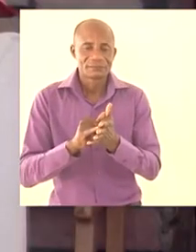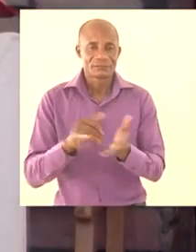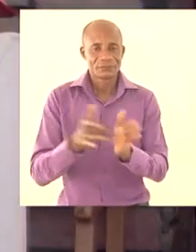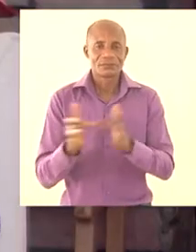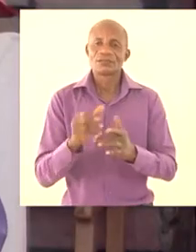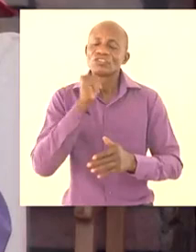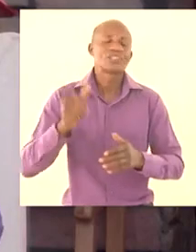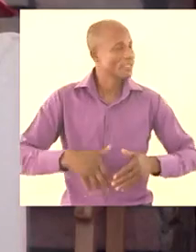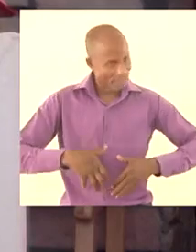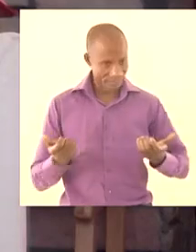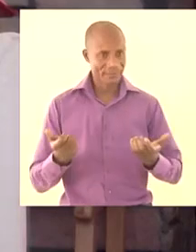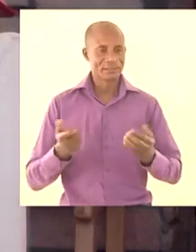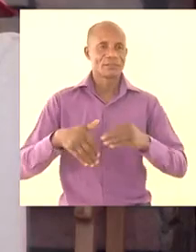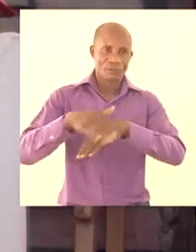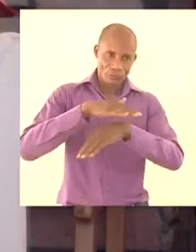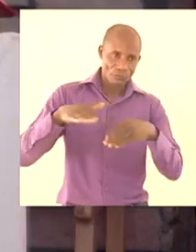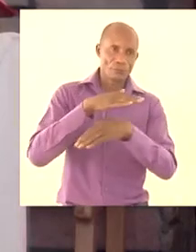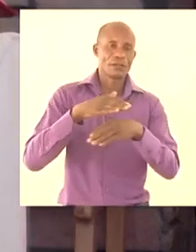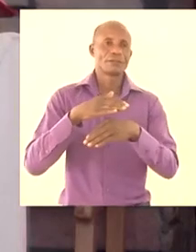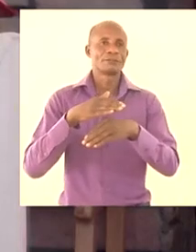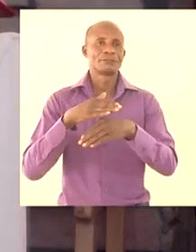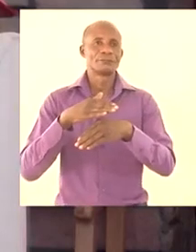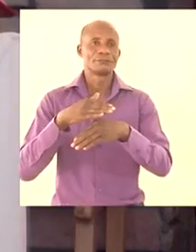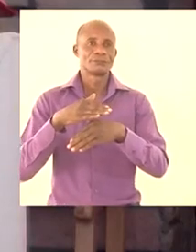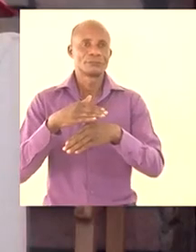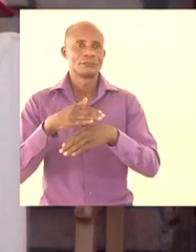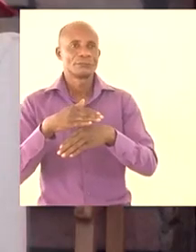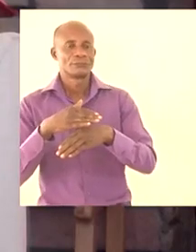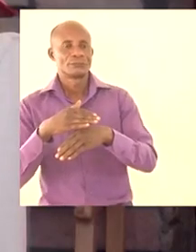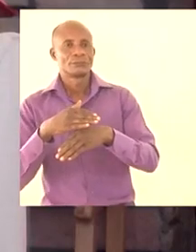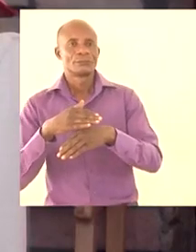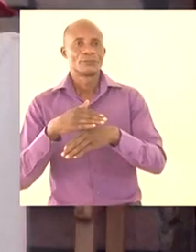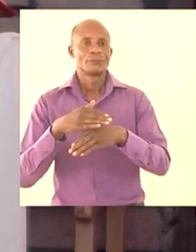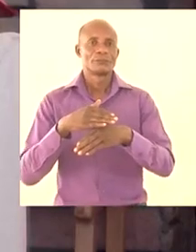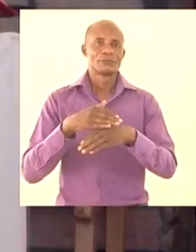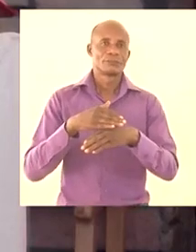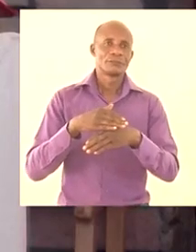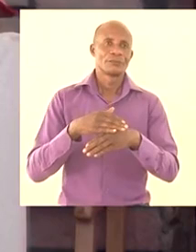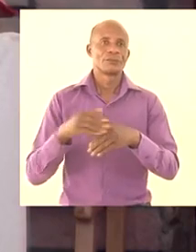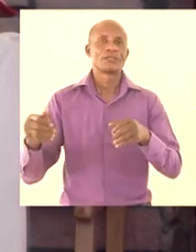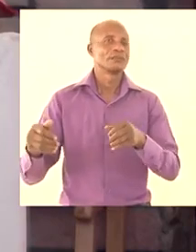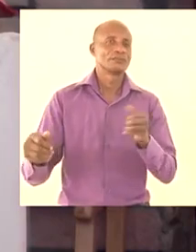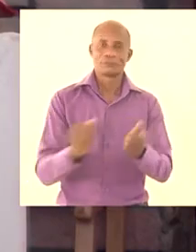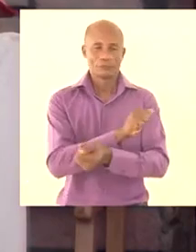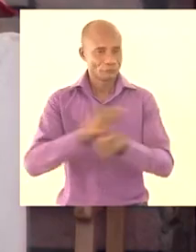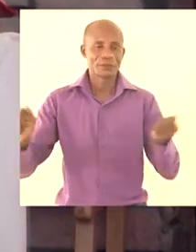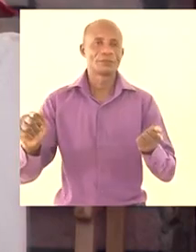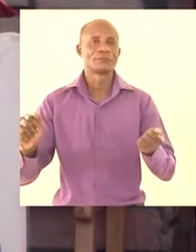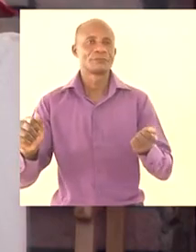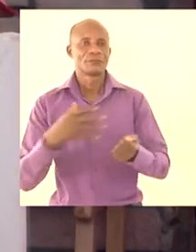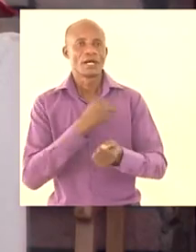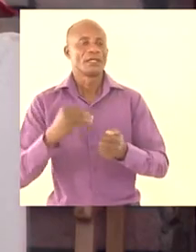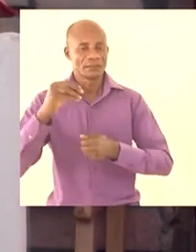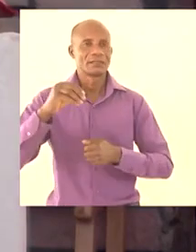get furious over the injustice that was done to him, over the violence that was done to him, over